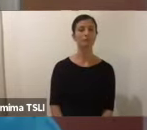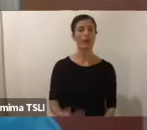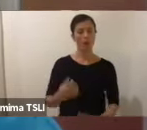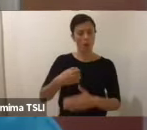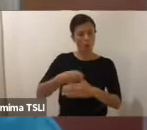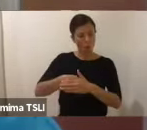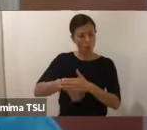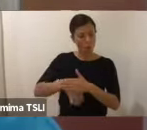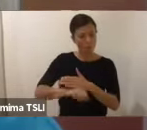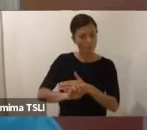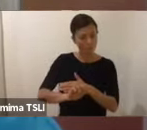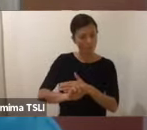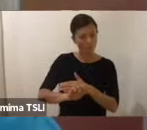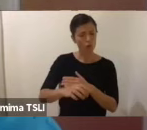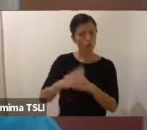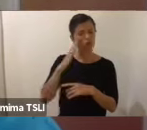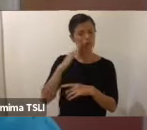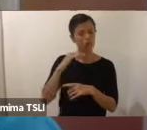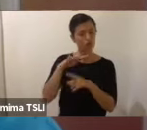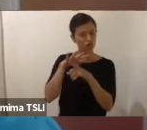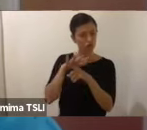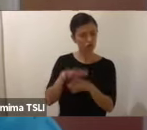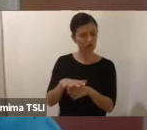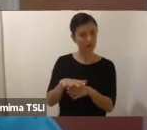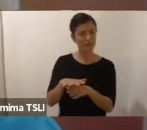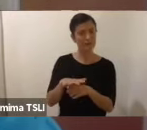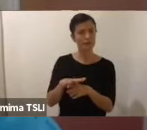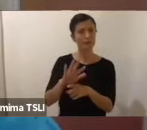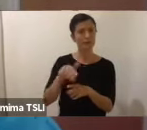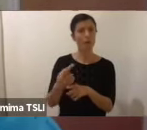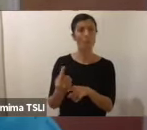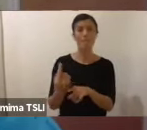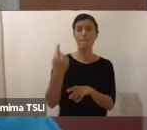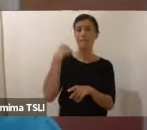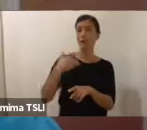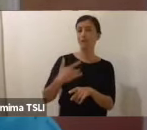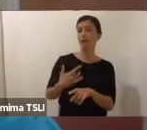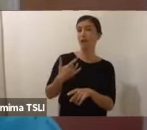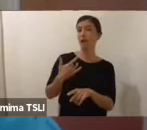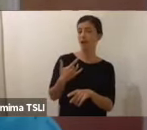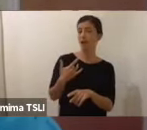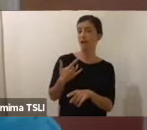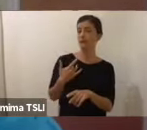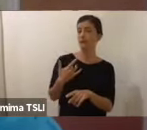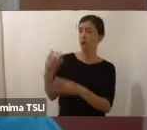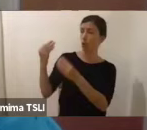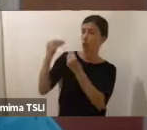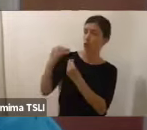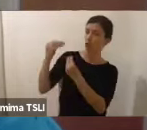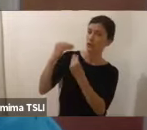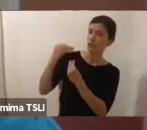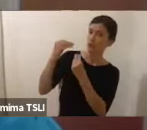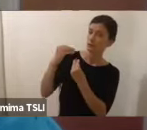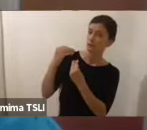and past lives are we born racist because of the system we live in and therefore conditioned by what works